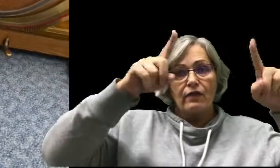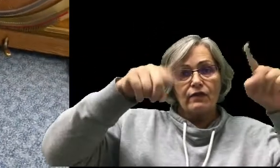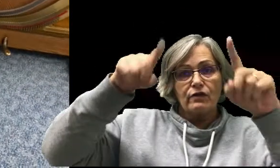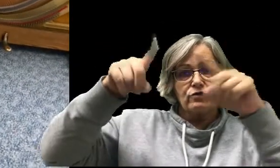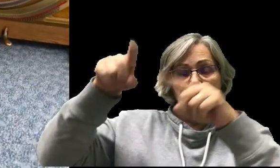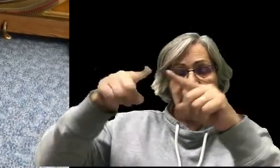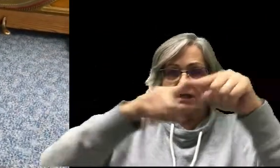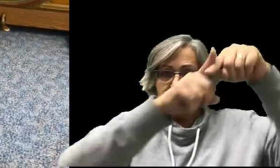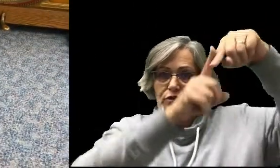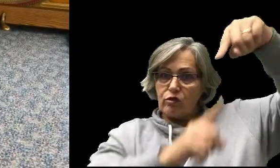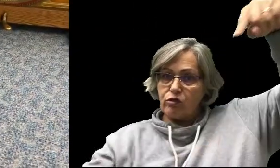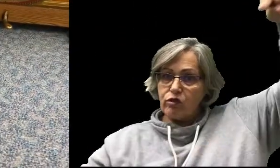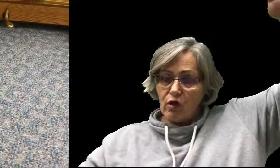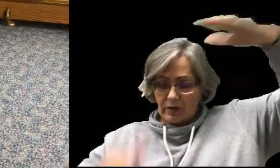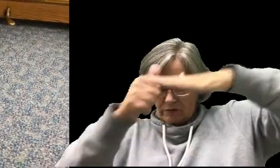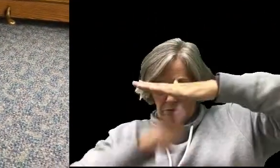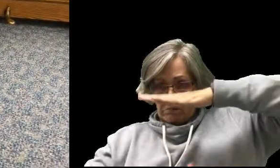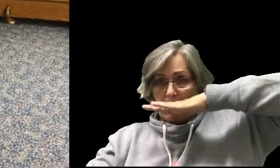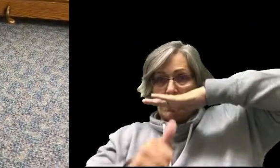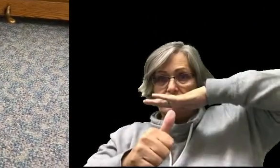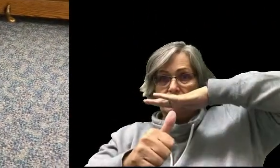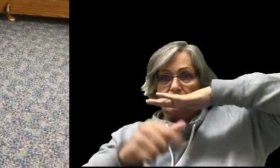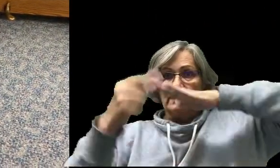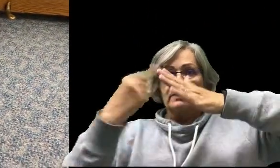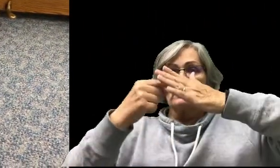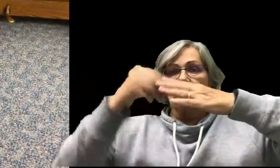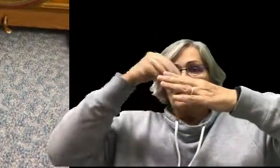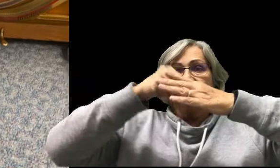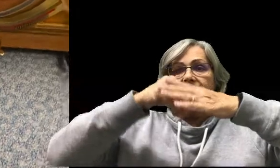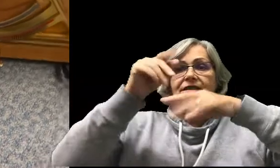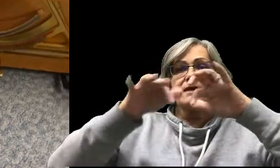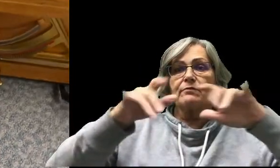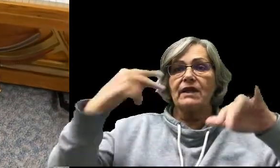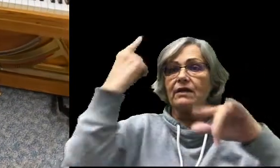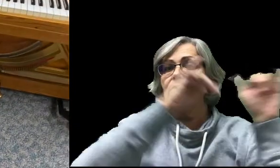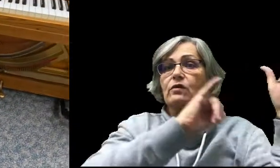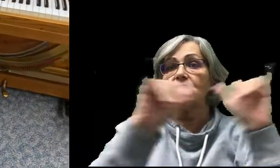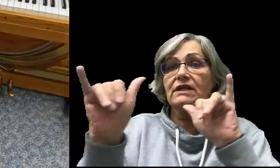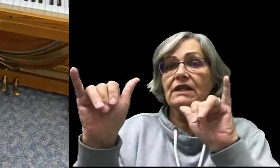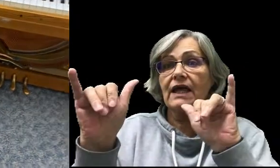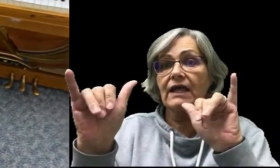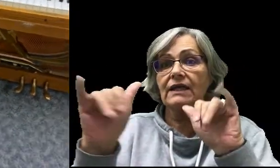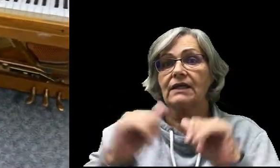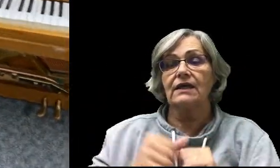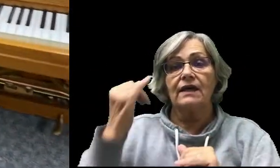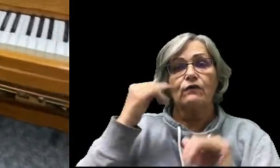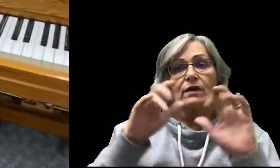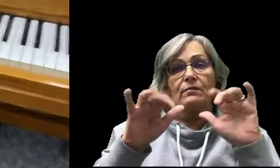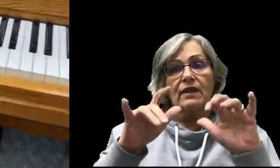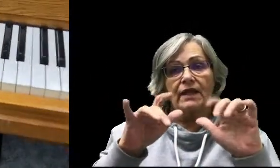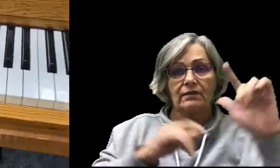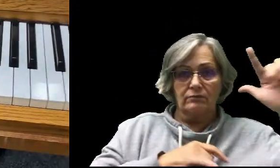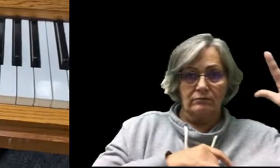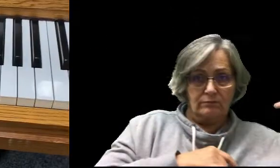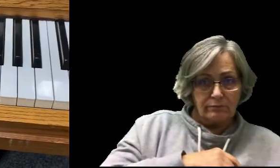are long and they go all the way underneath. This is what the inside of the piano looks like. If we play a note down